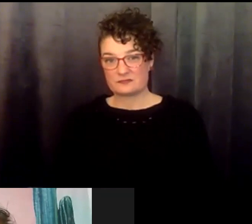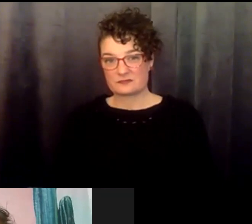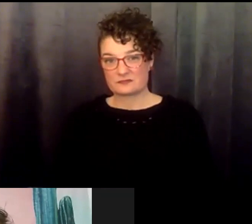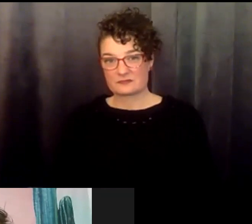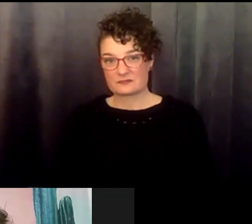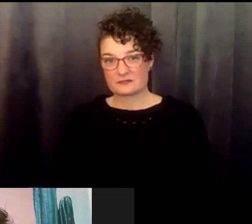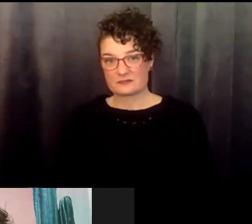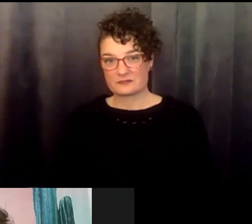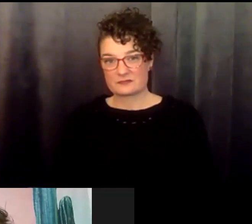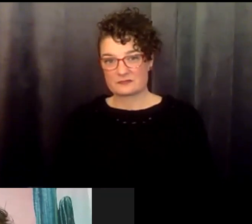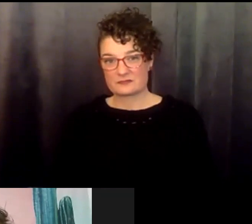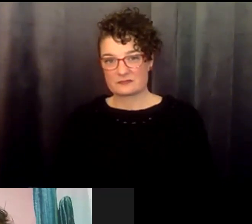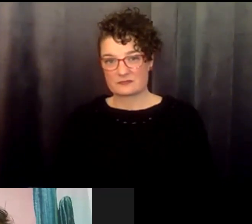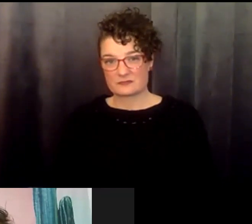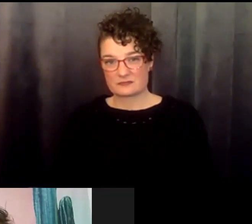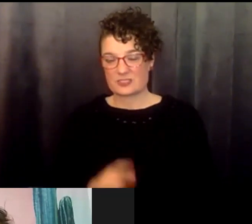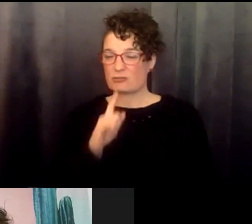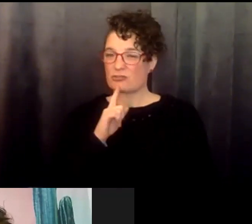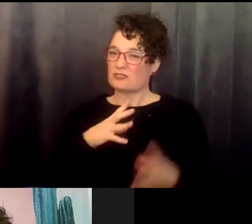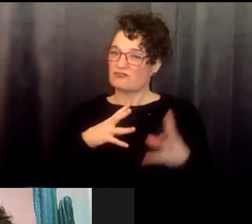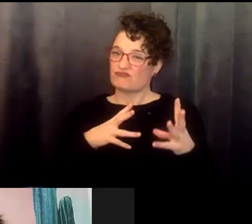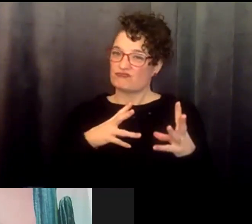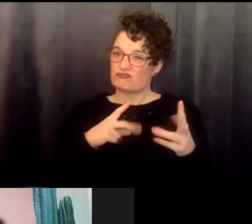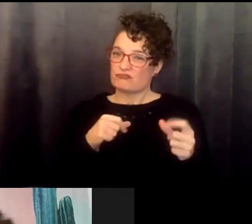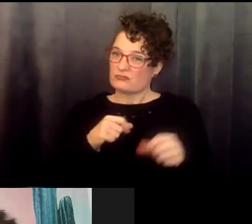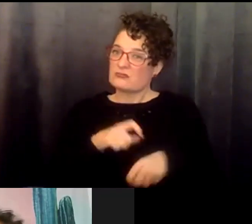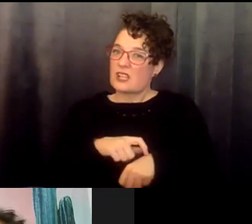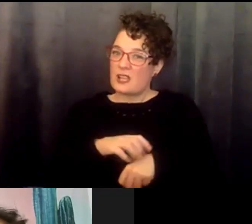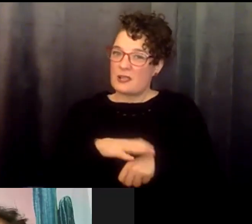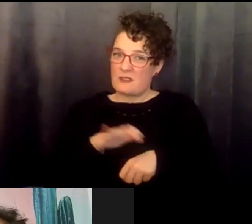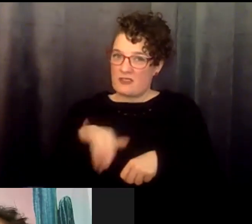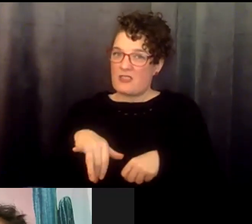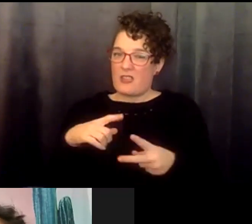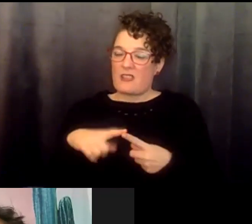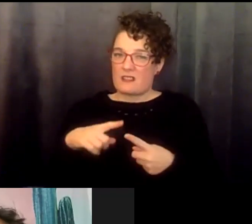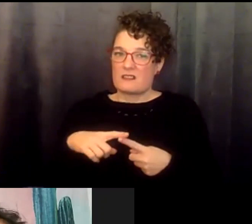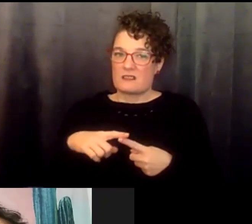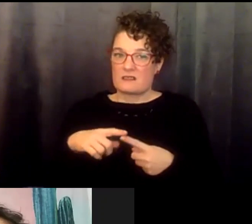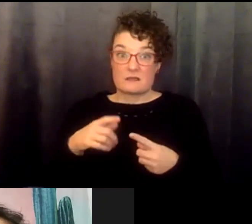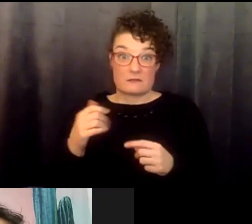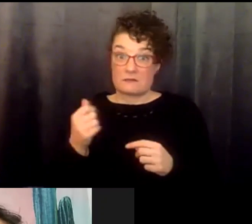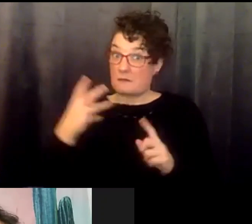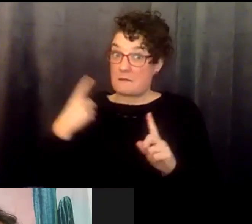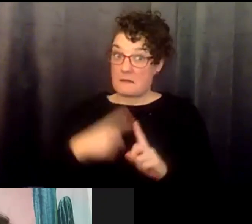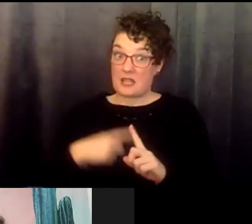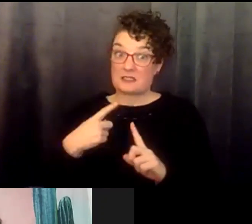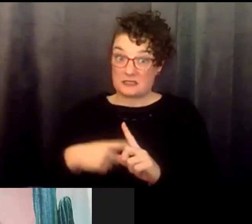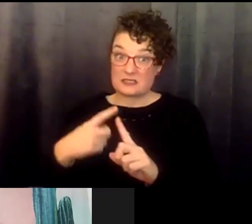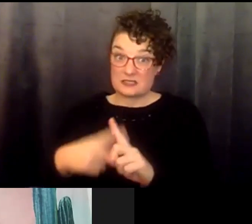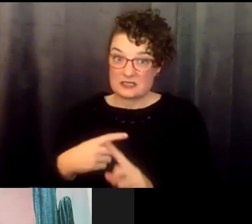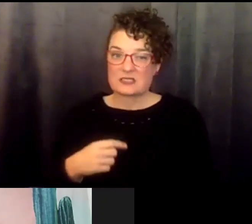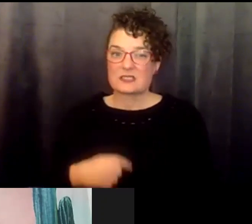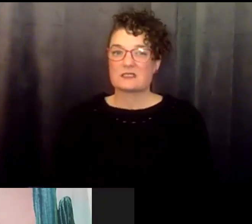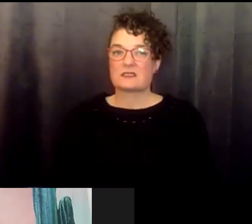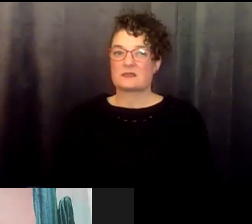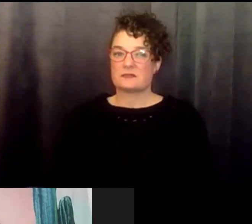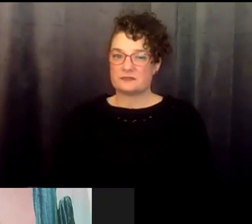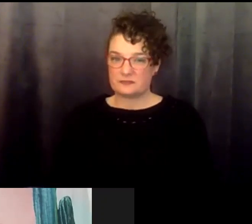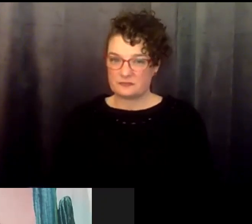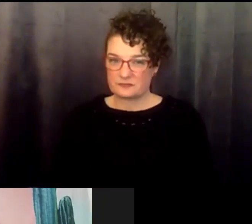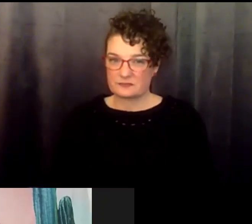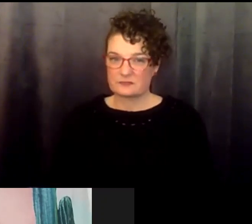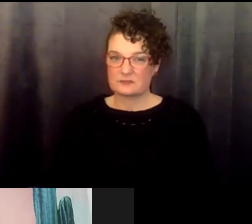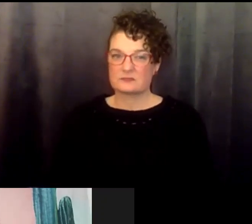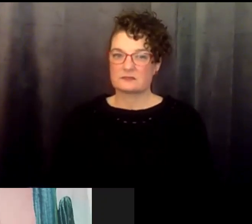I sat with it a lot, and as I was sitting with it over months, I saw